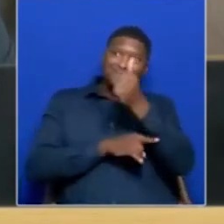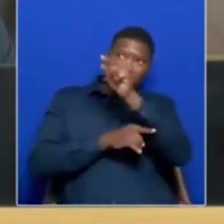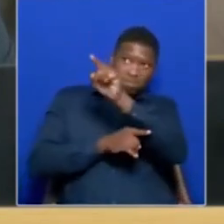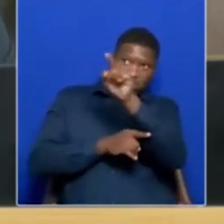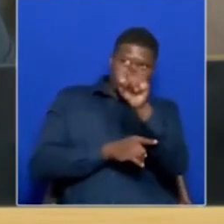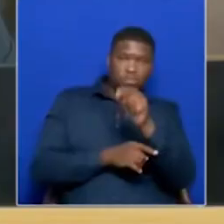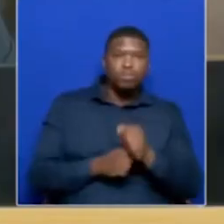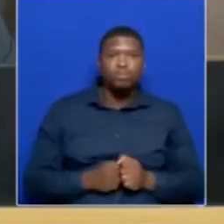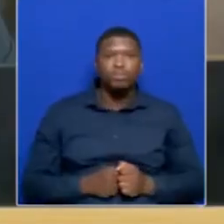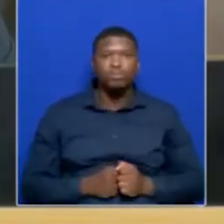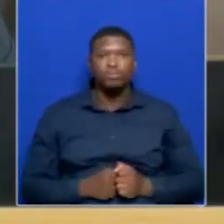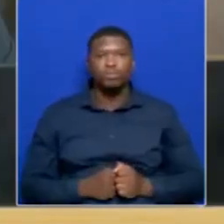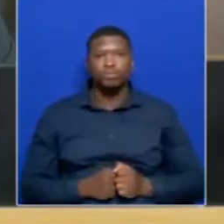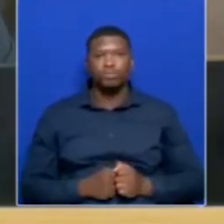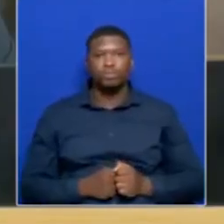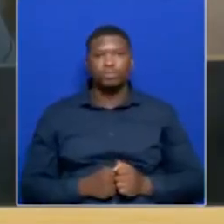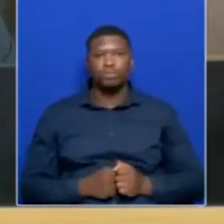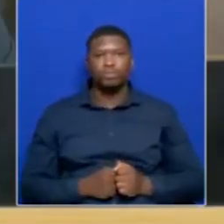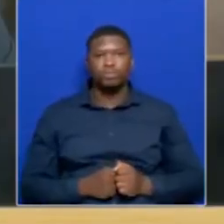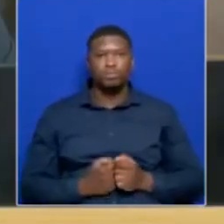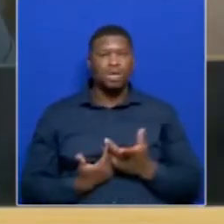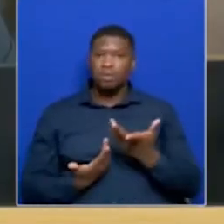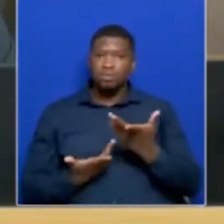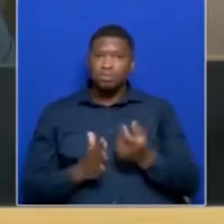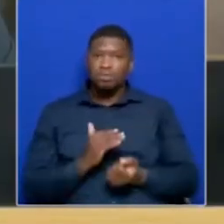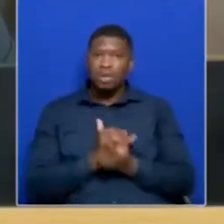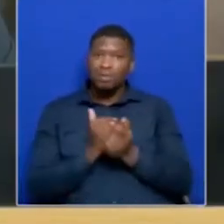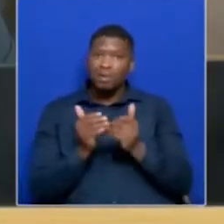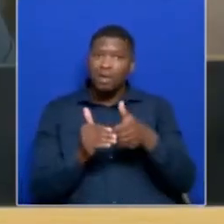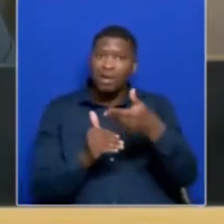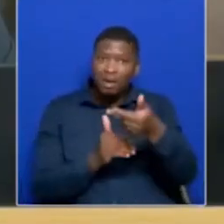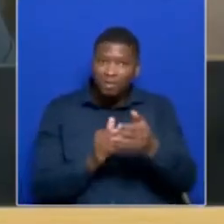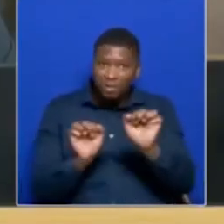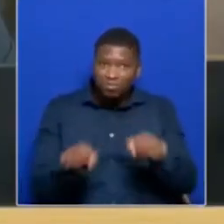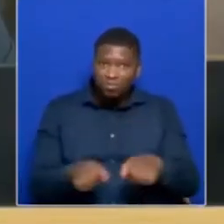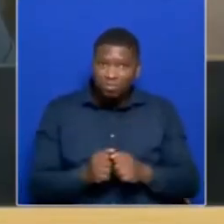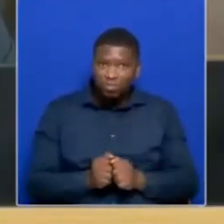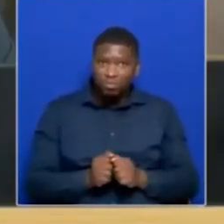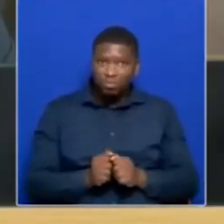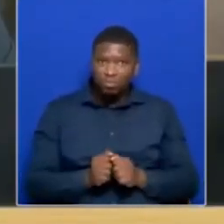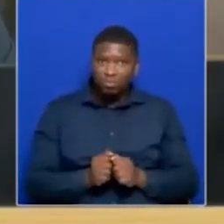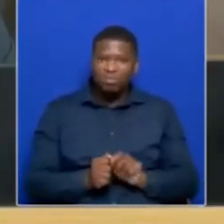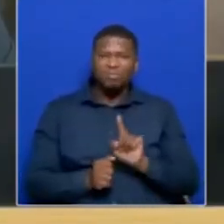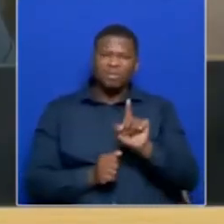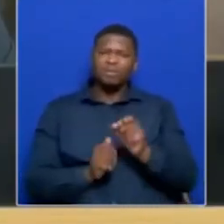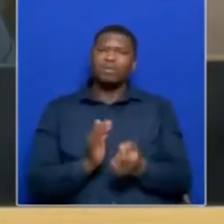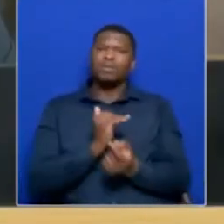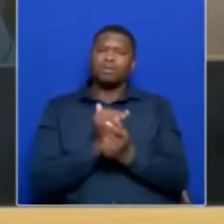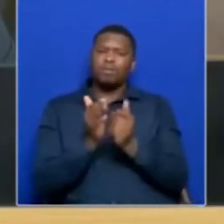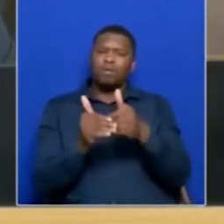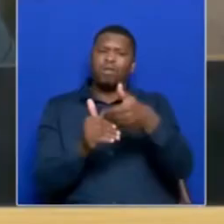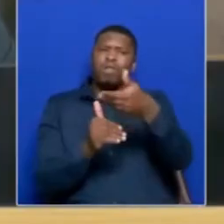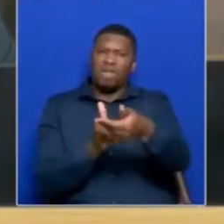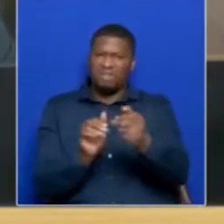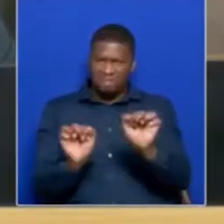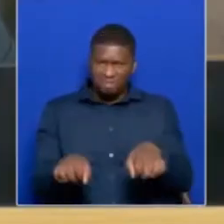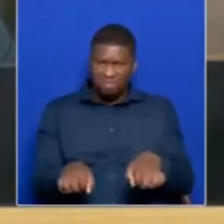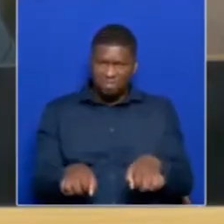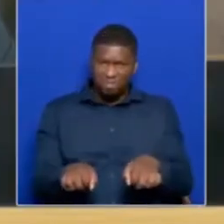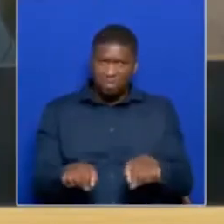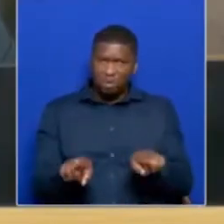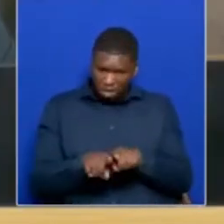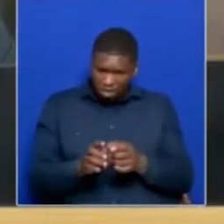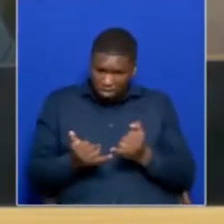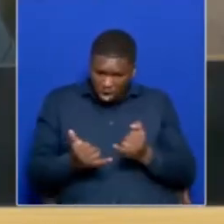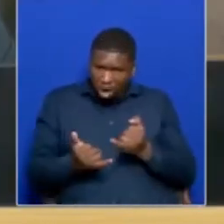But that's after the event. They were going to ask. That's after the event, according to what you've just said now. My question is